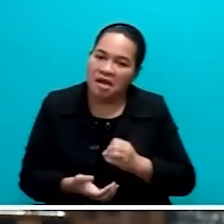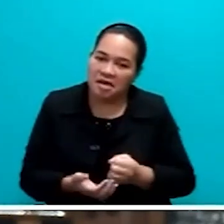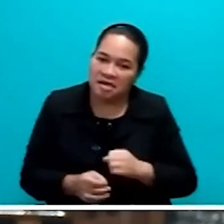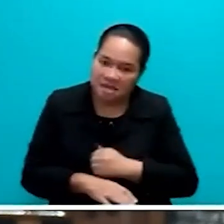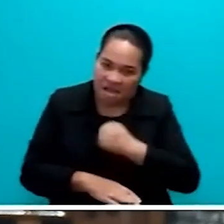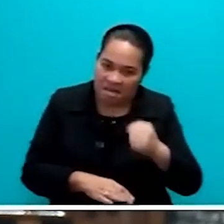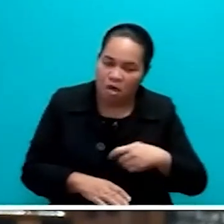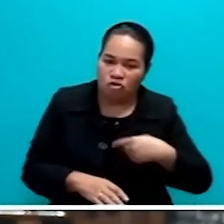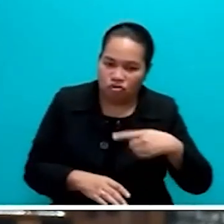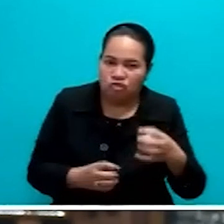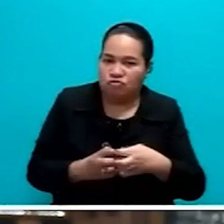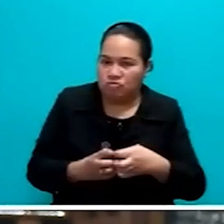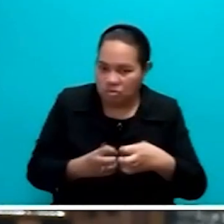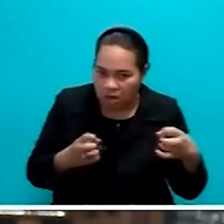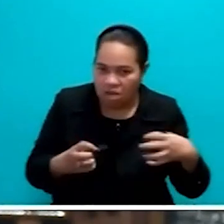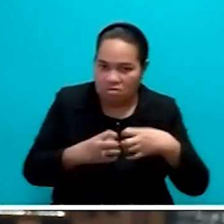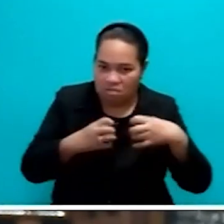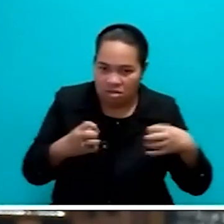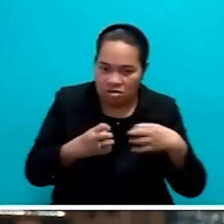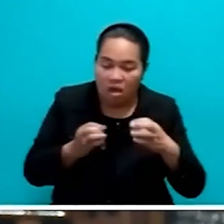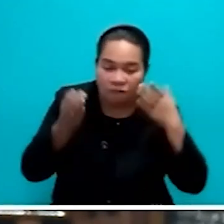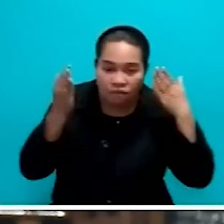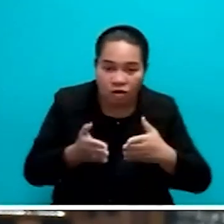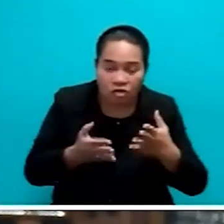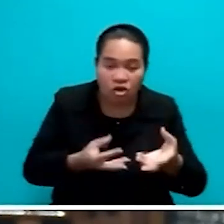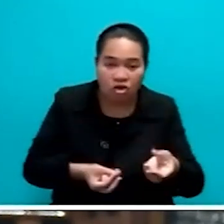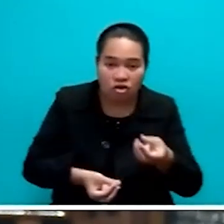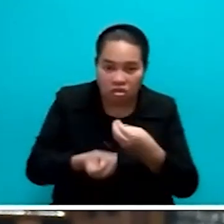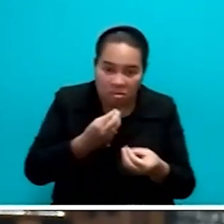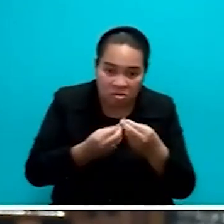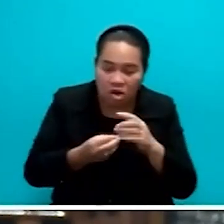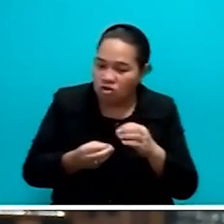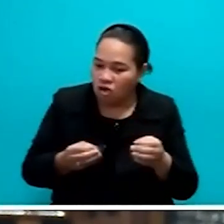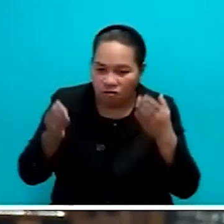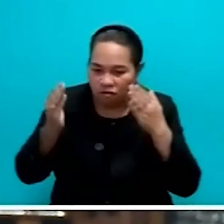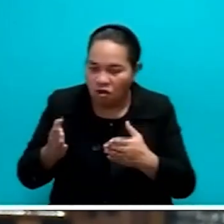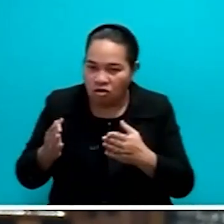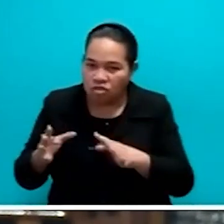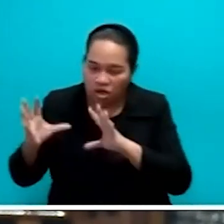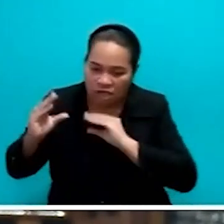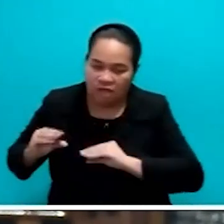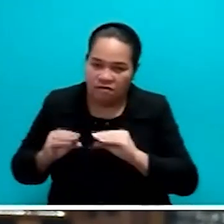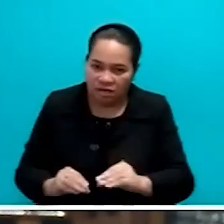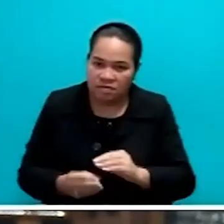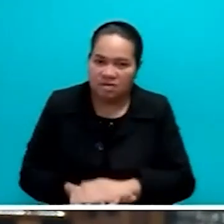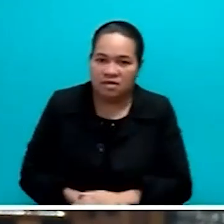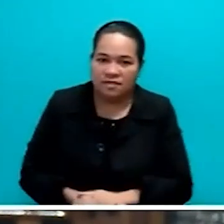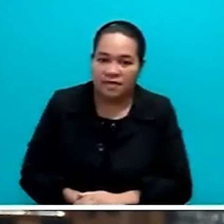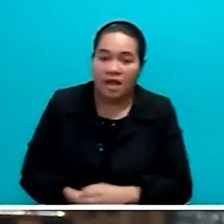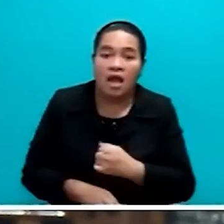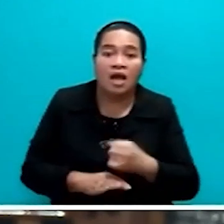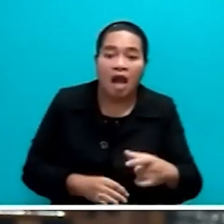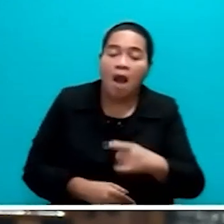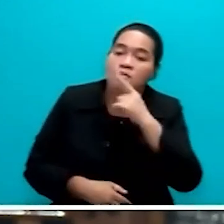expansionary approach, focusing on consumption rather than investment. Government borrowing was directed